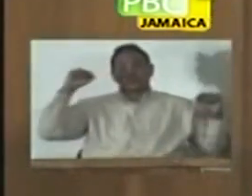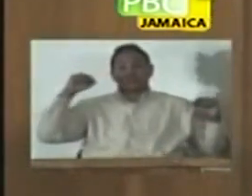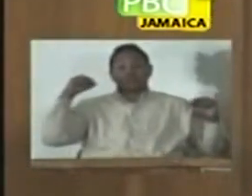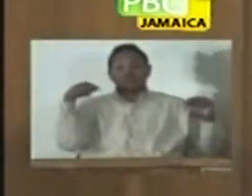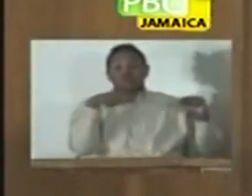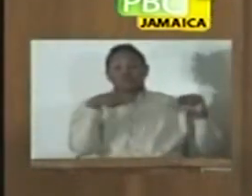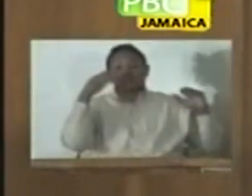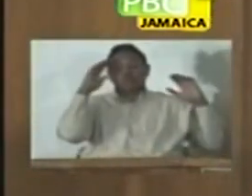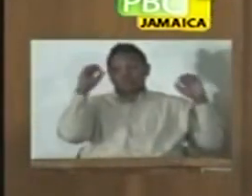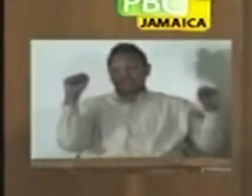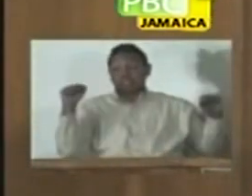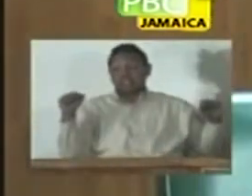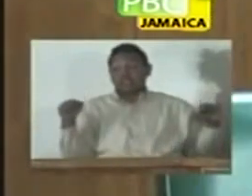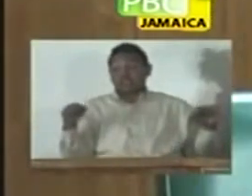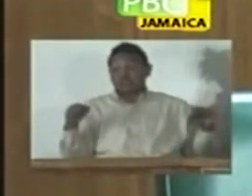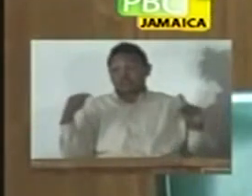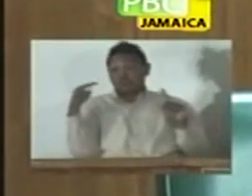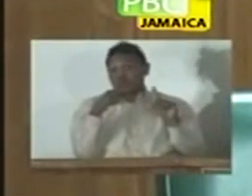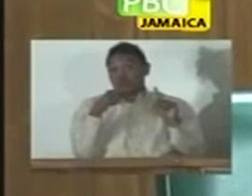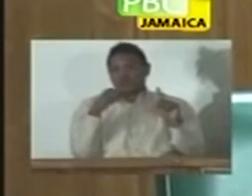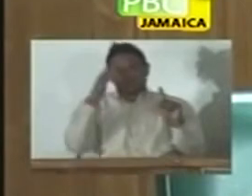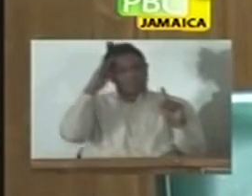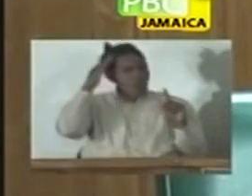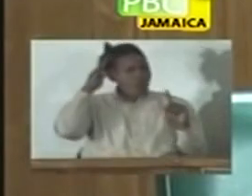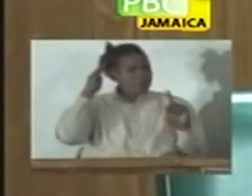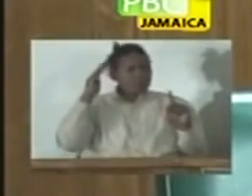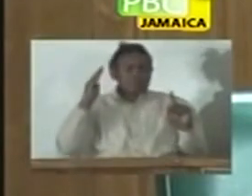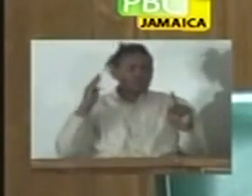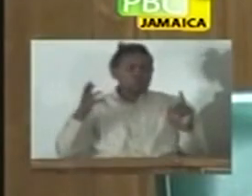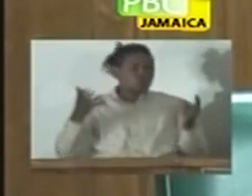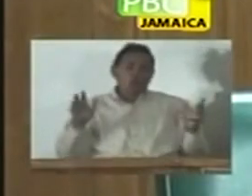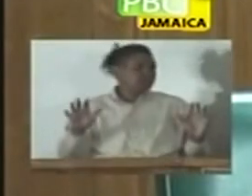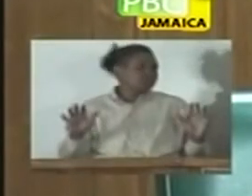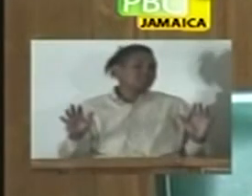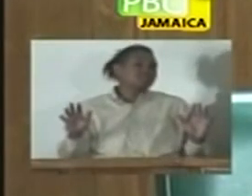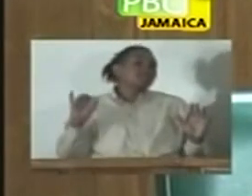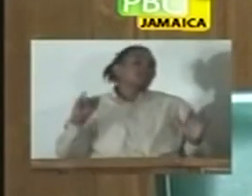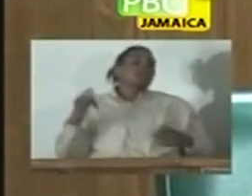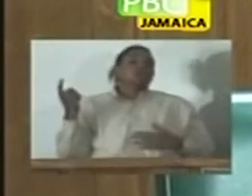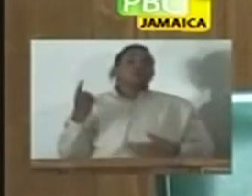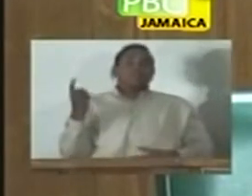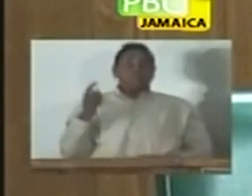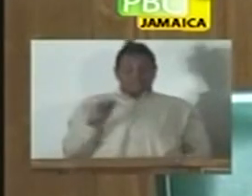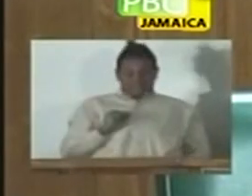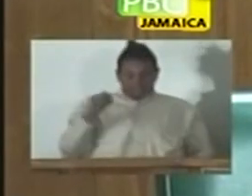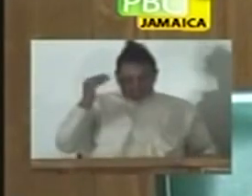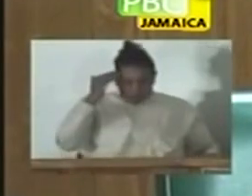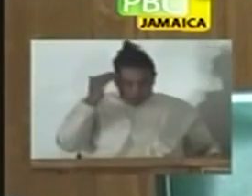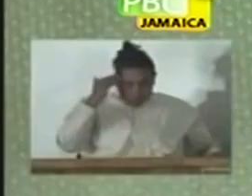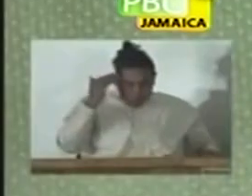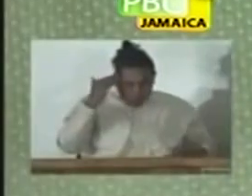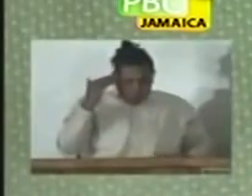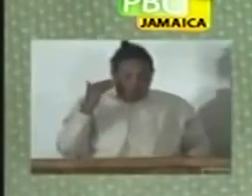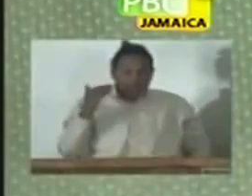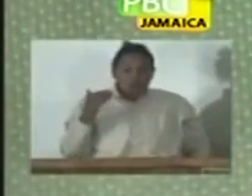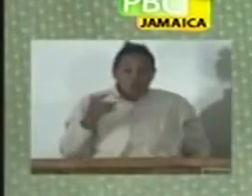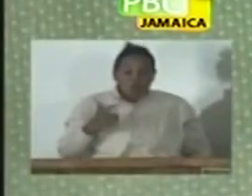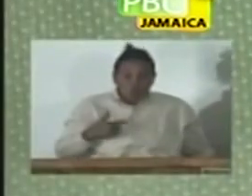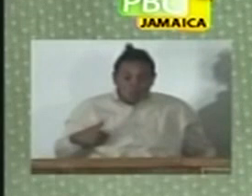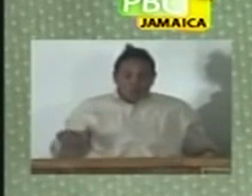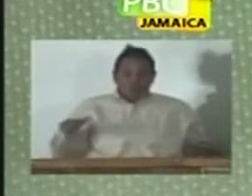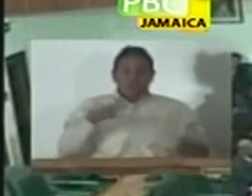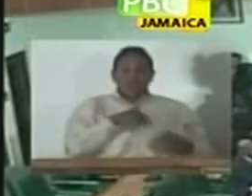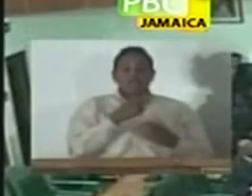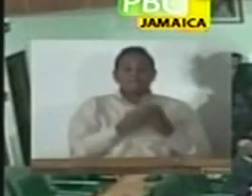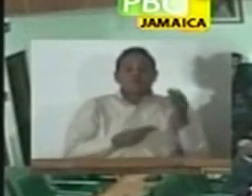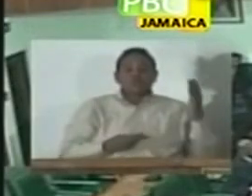you as president would not want. And that is something I know that we on